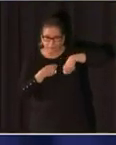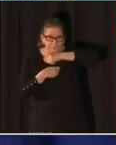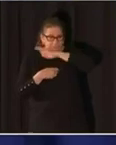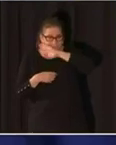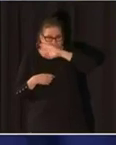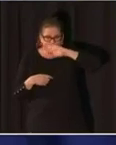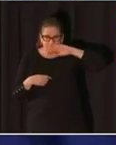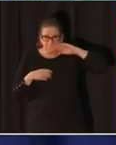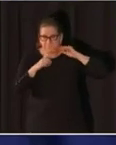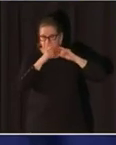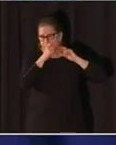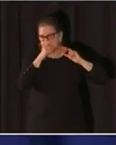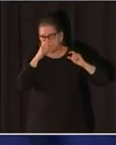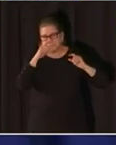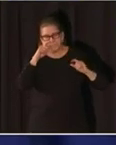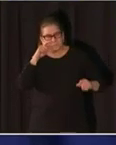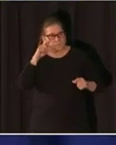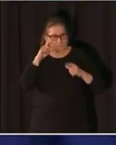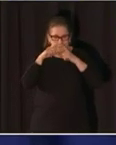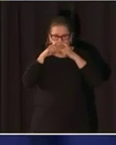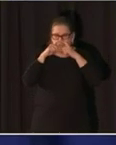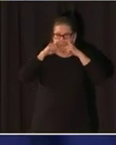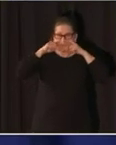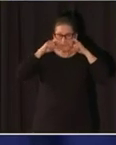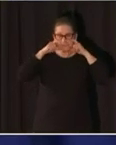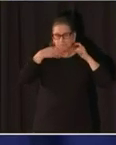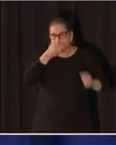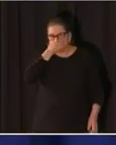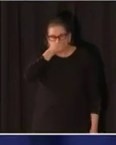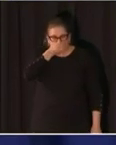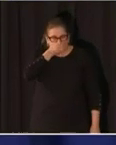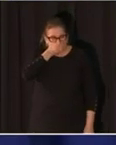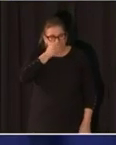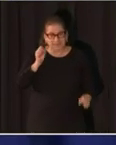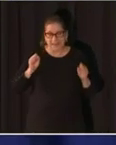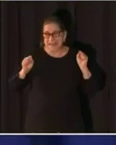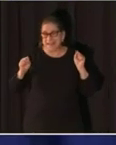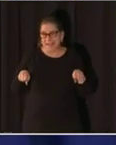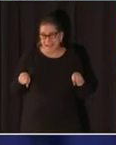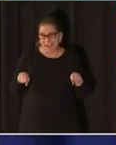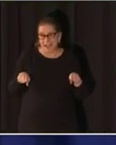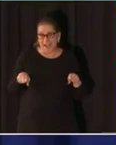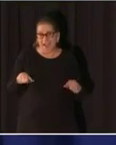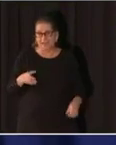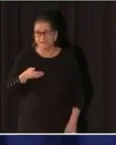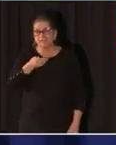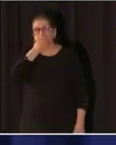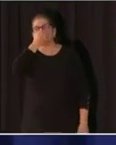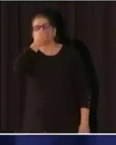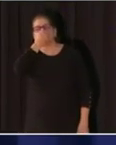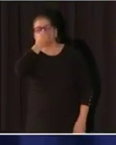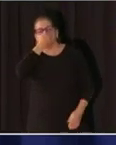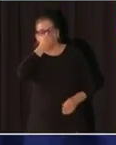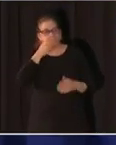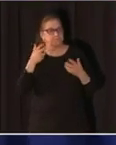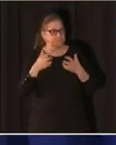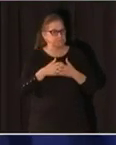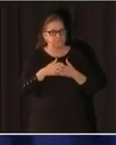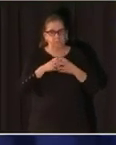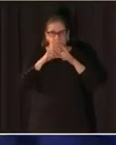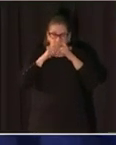so nose and mouth. And that it fits snugly. So we really want people to know how to use the